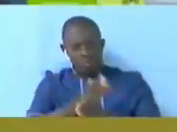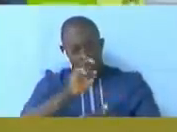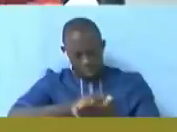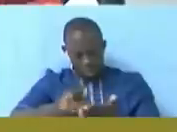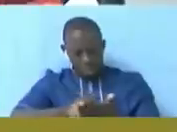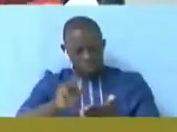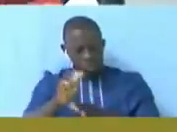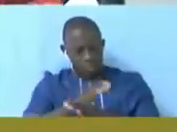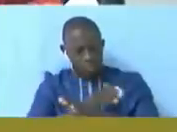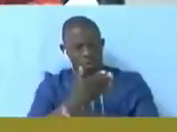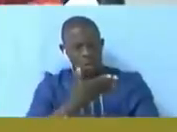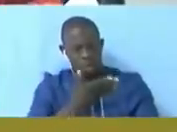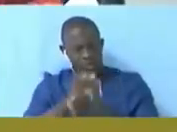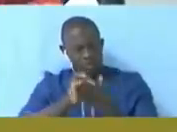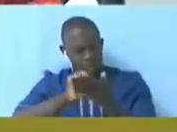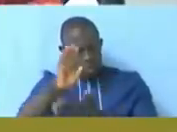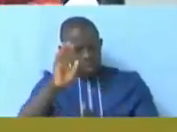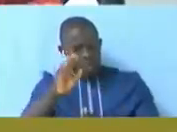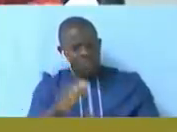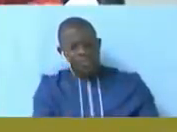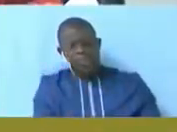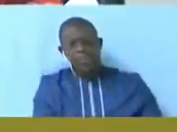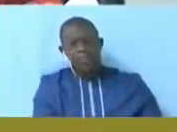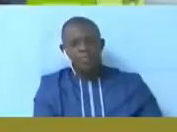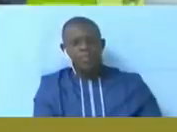I copied the